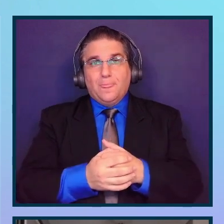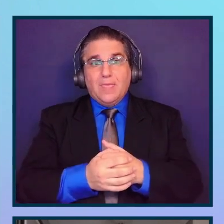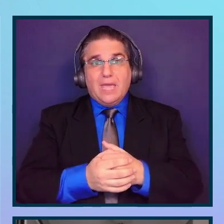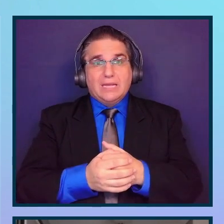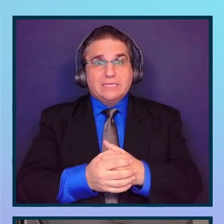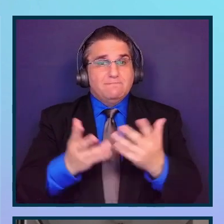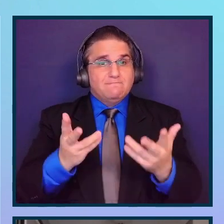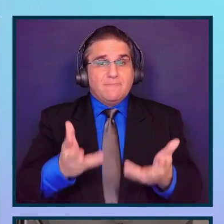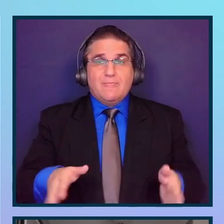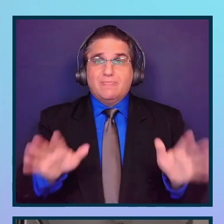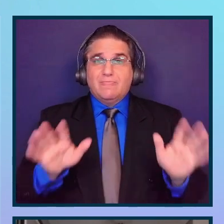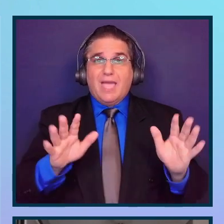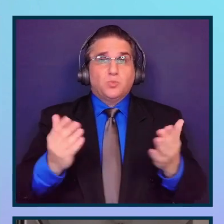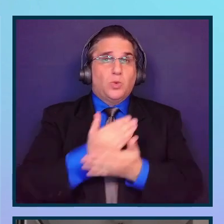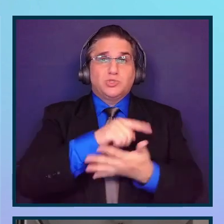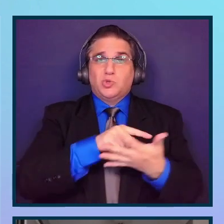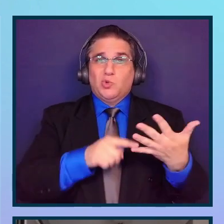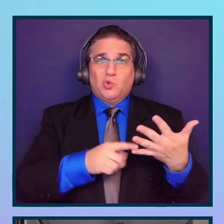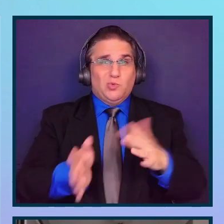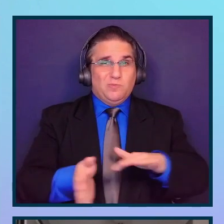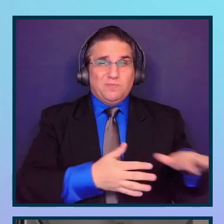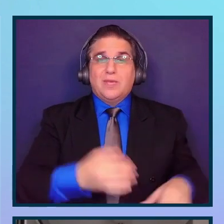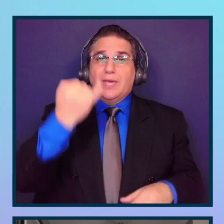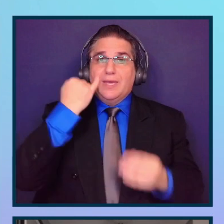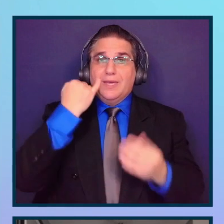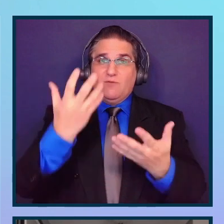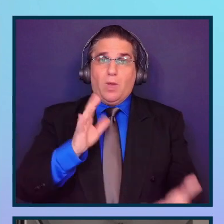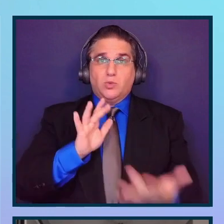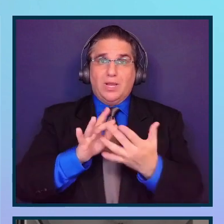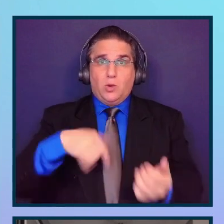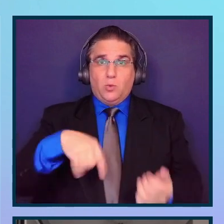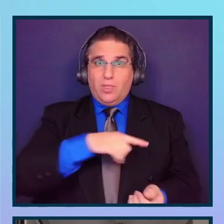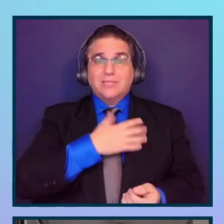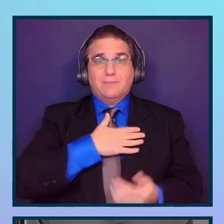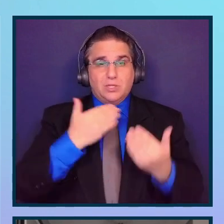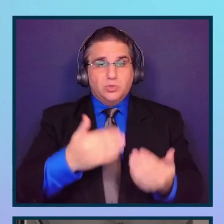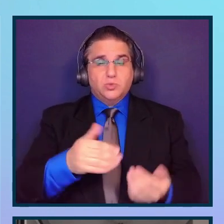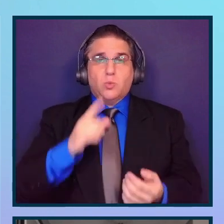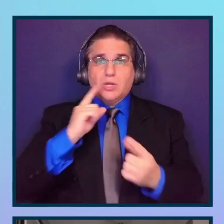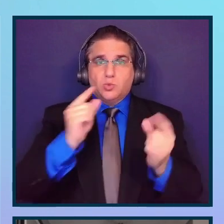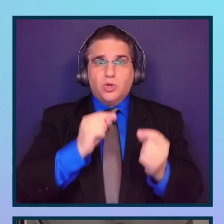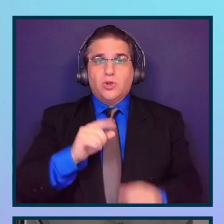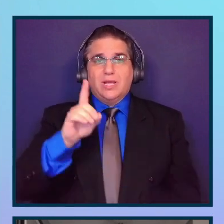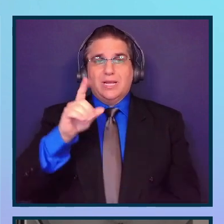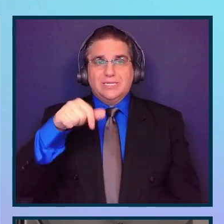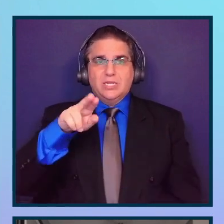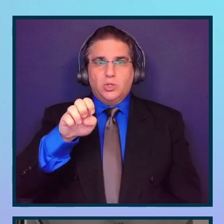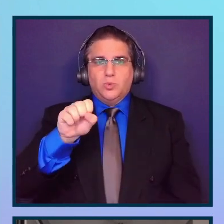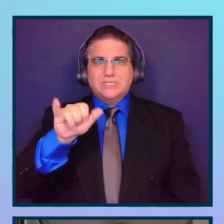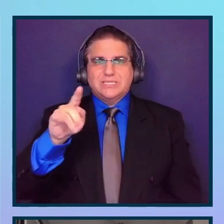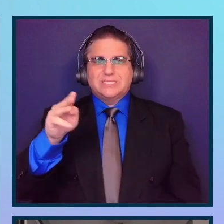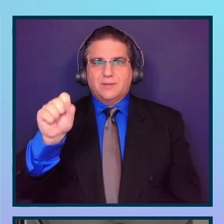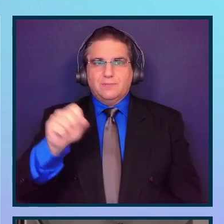Yeah, that is what's new. If you want to connect with us, please do so on Twitter at Deque Systems. Do